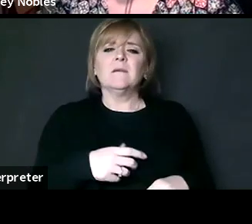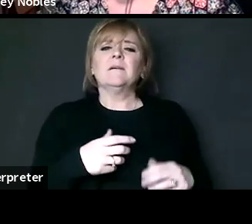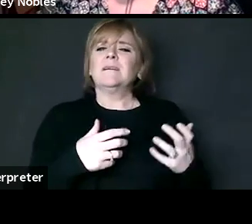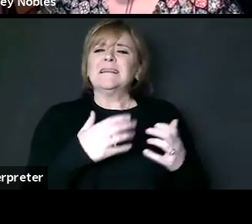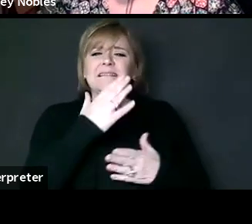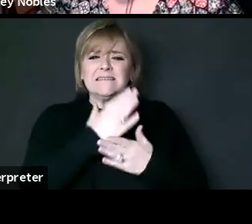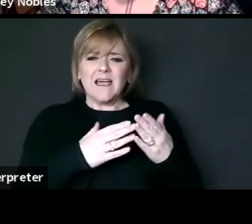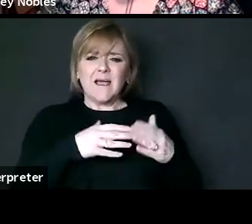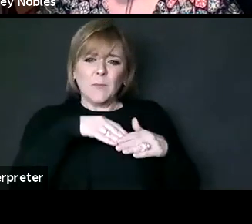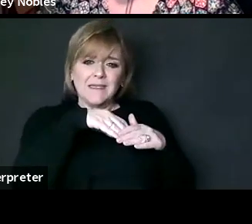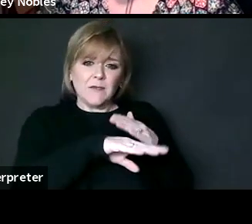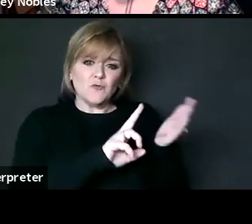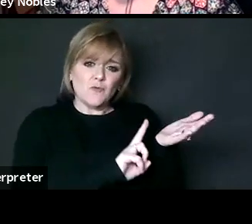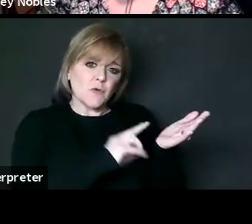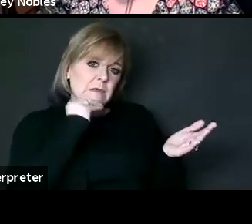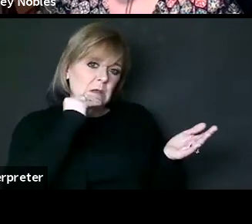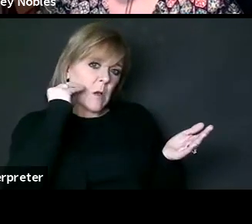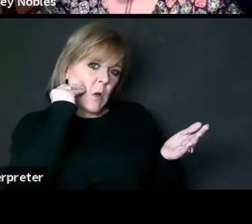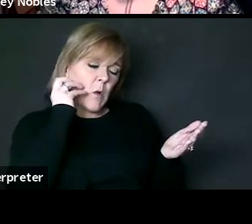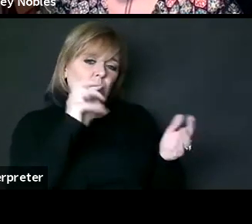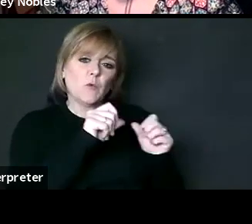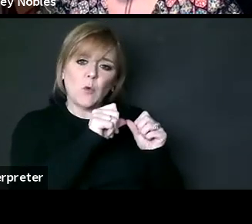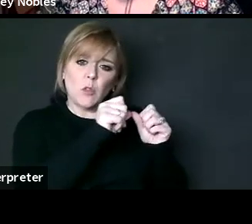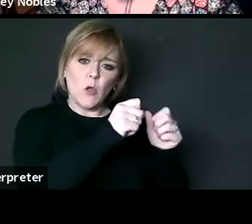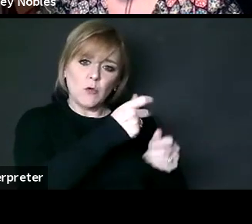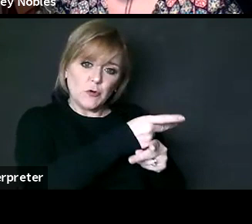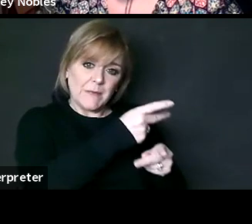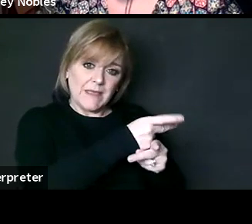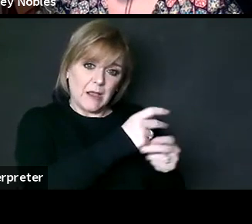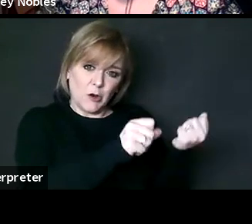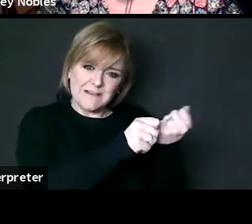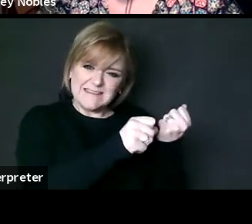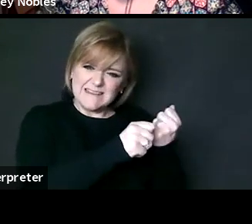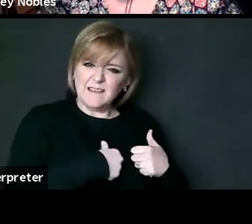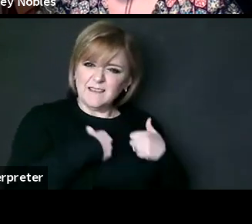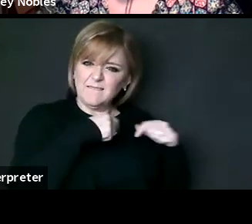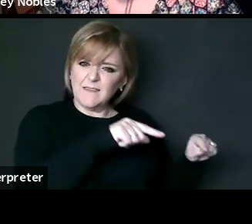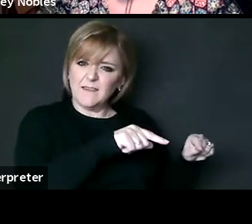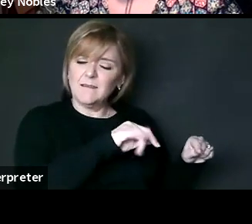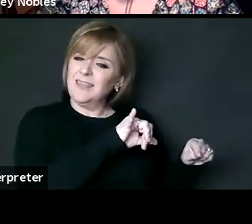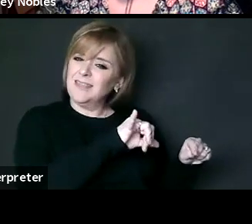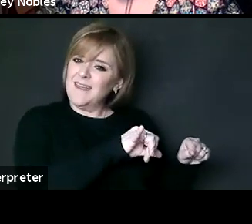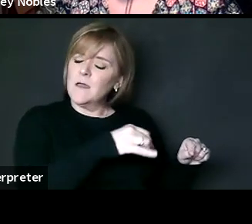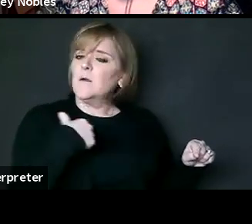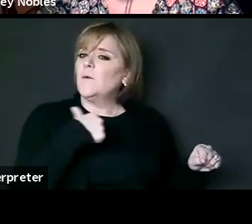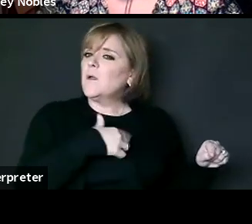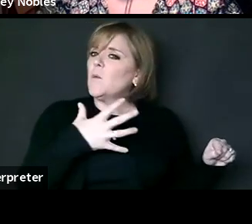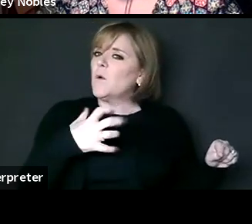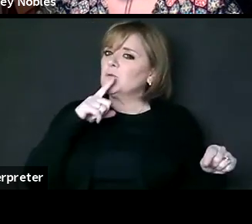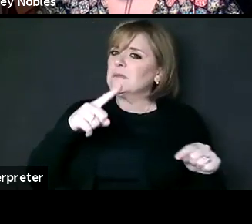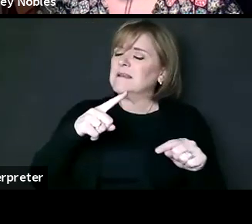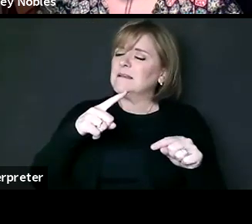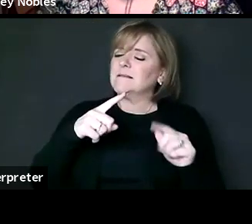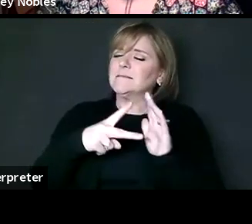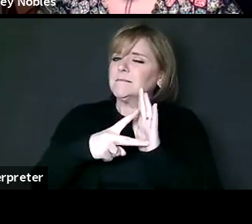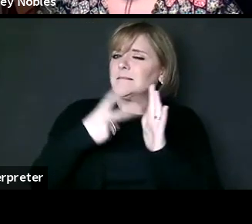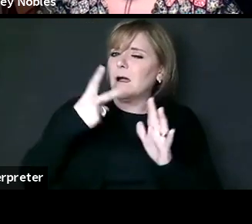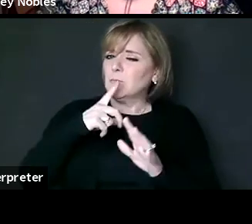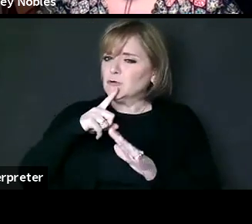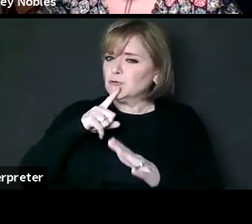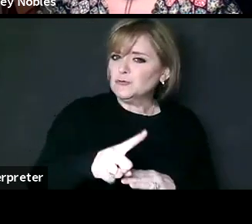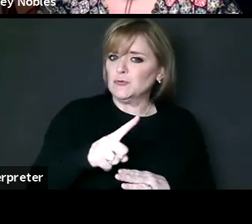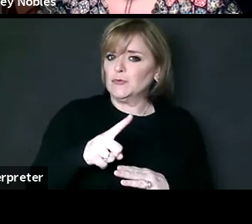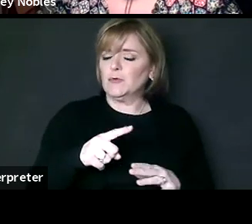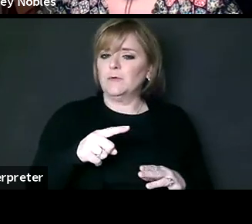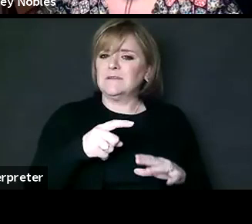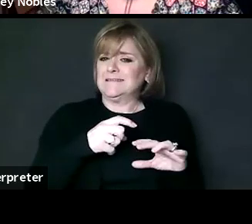nursing homes or long-term care assisted facilities or those sorts of things. And we just want to make sure that they're absolutely as